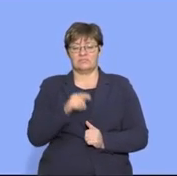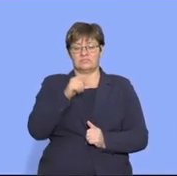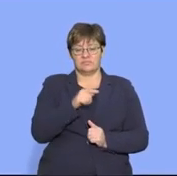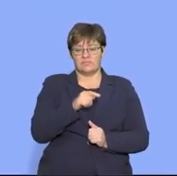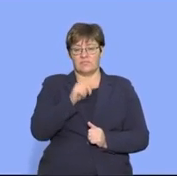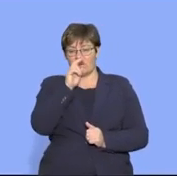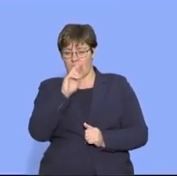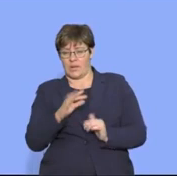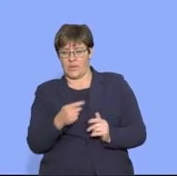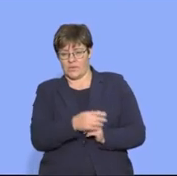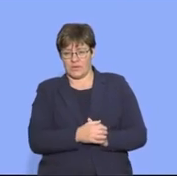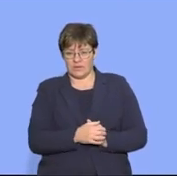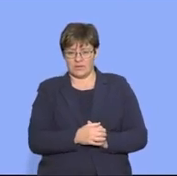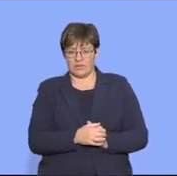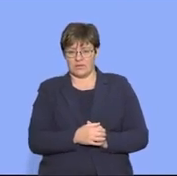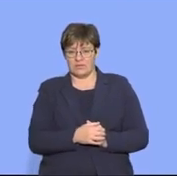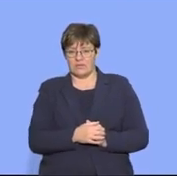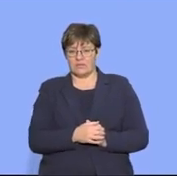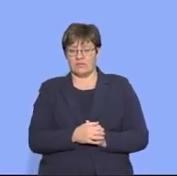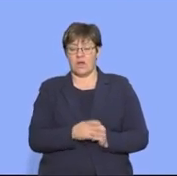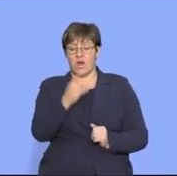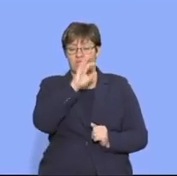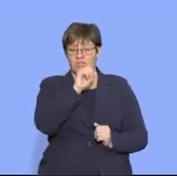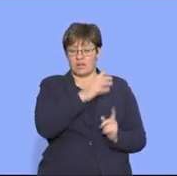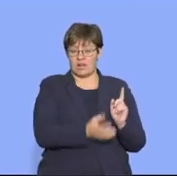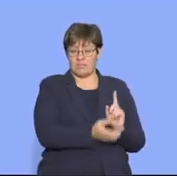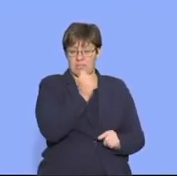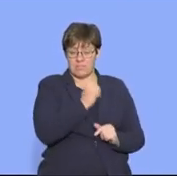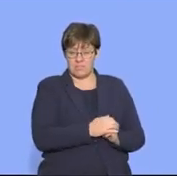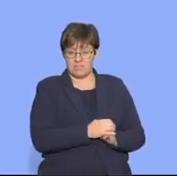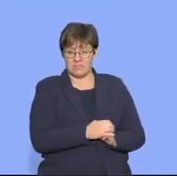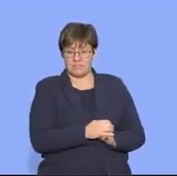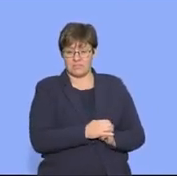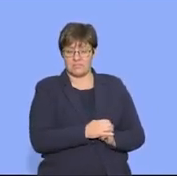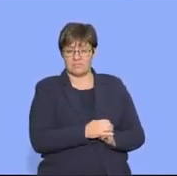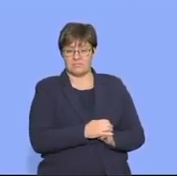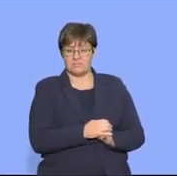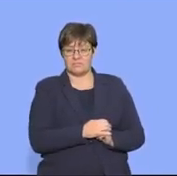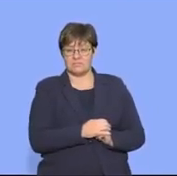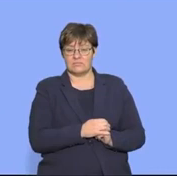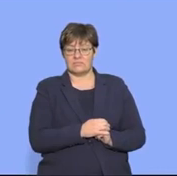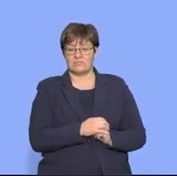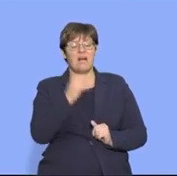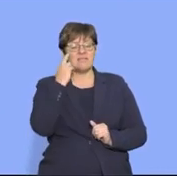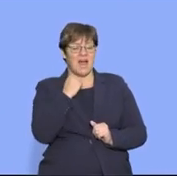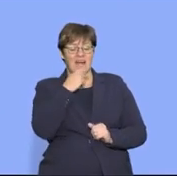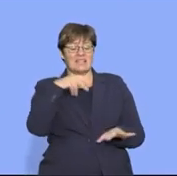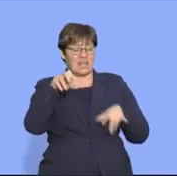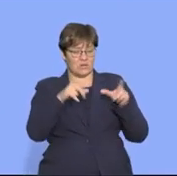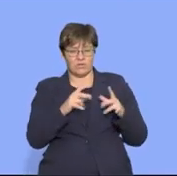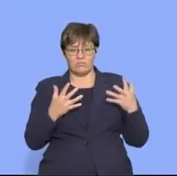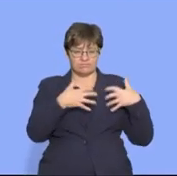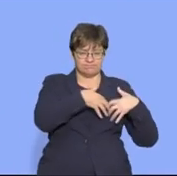Okay, let's have a look. This is how they work. Okay, they find a fossil of this rather nice